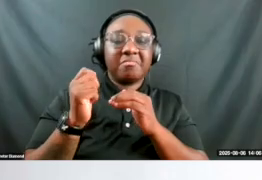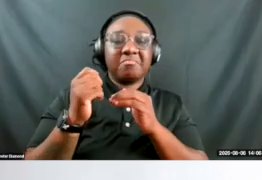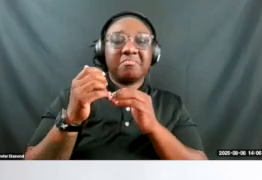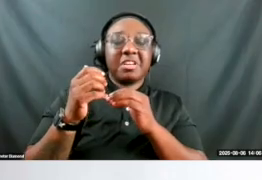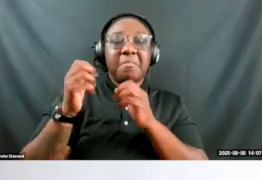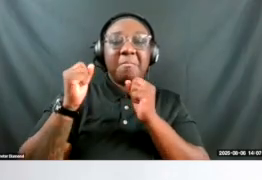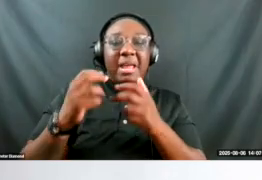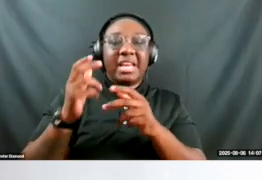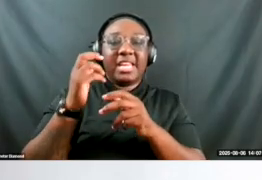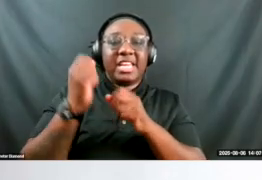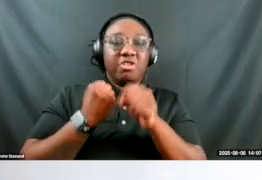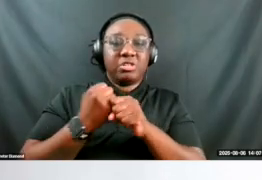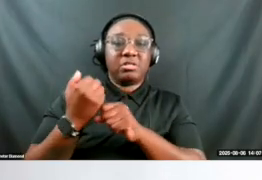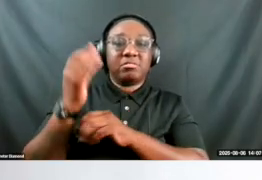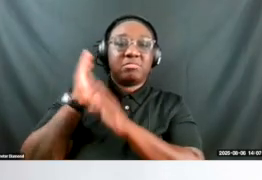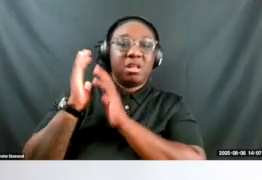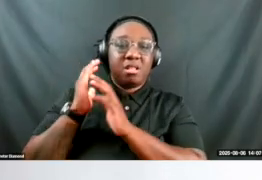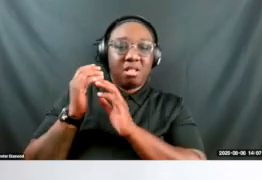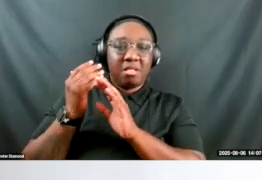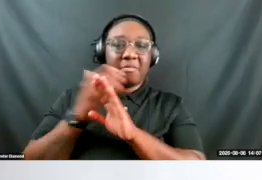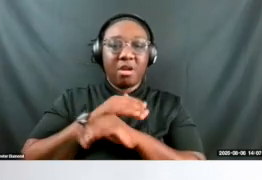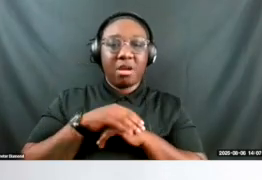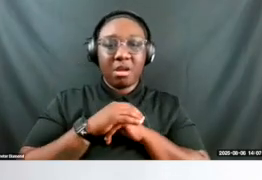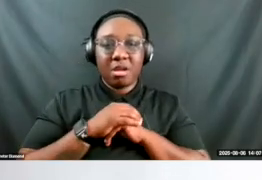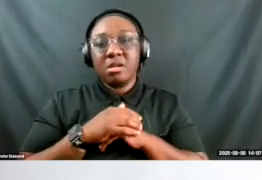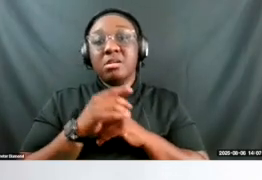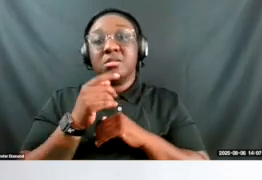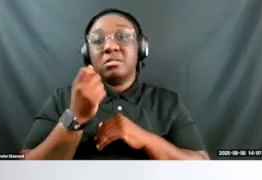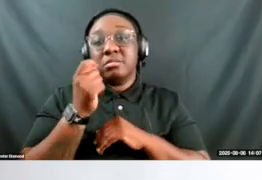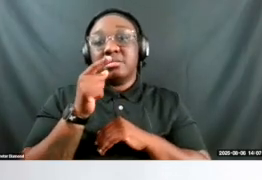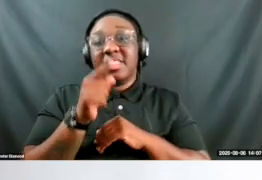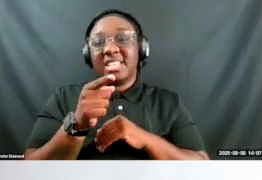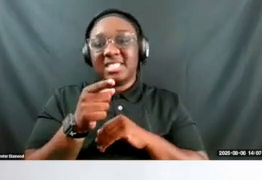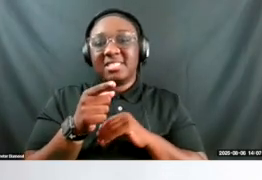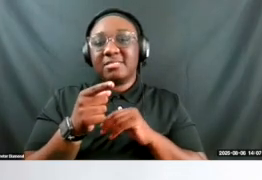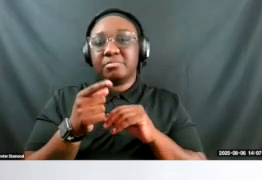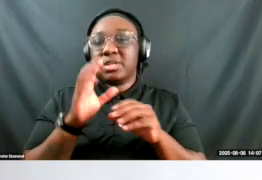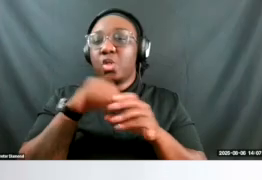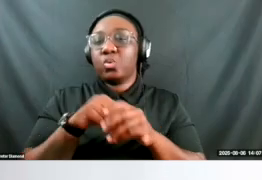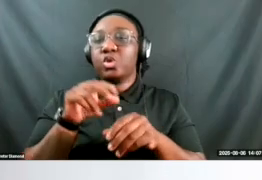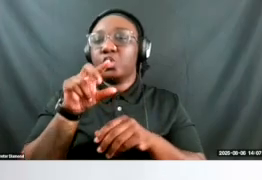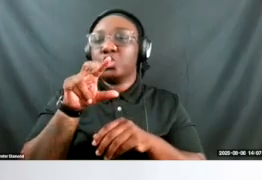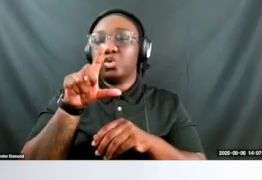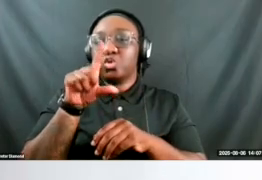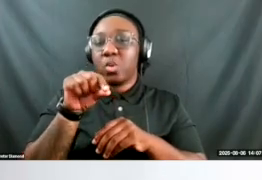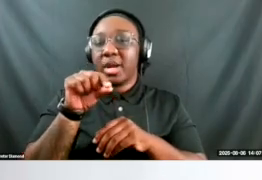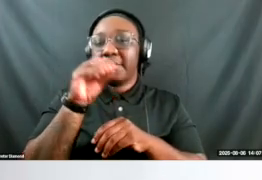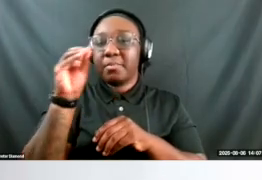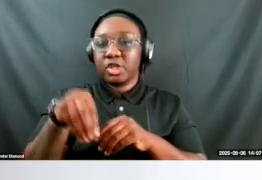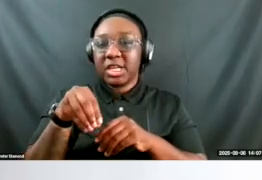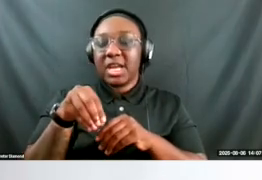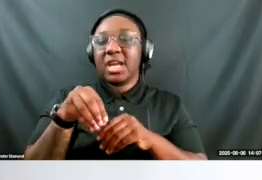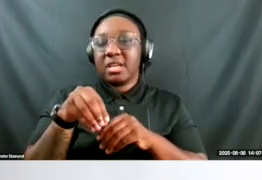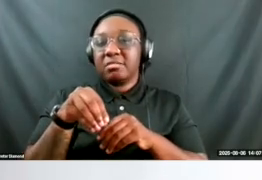are based on burn rates reported by the districts and include a 20% allocation for